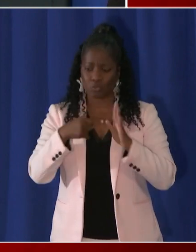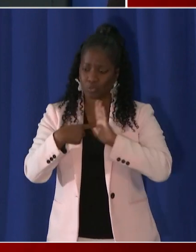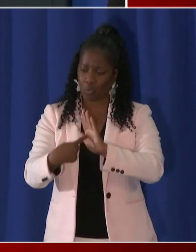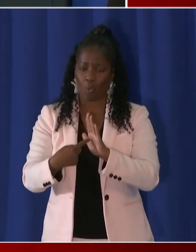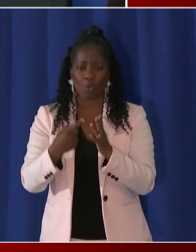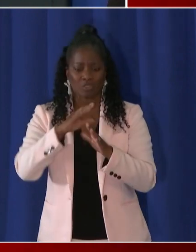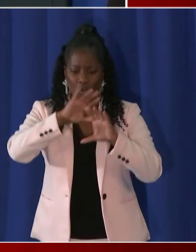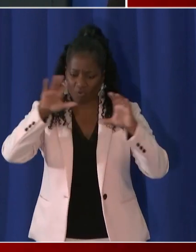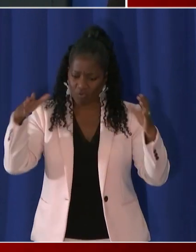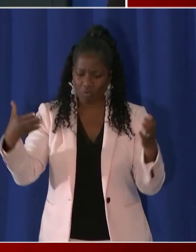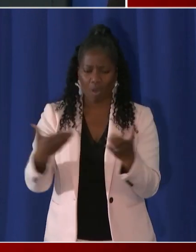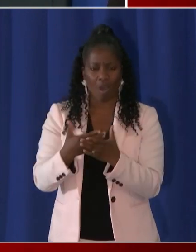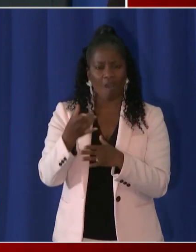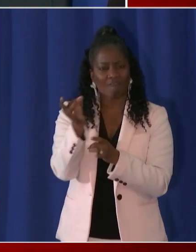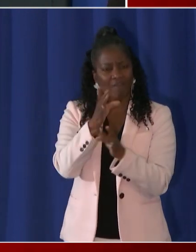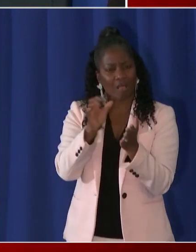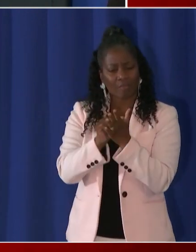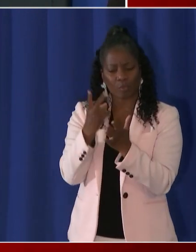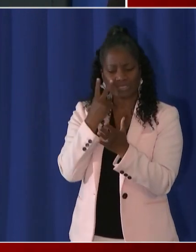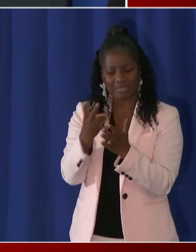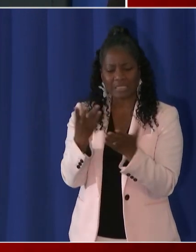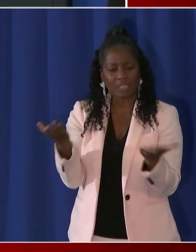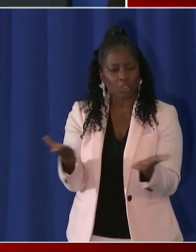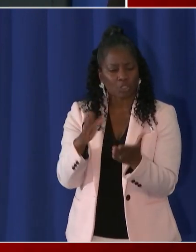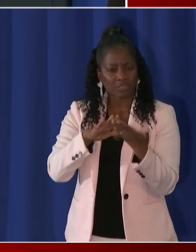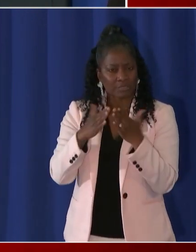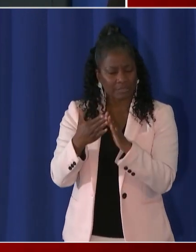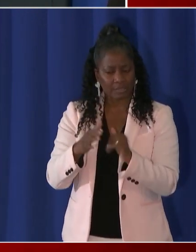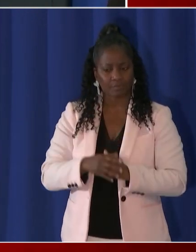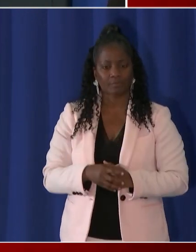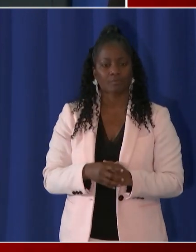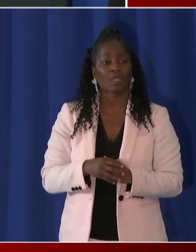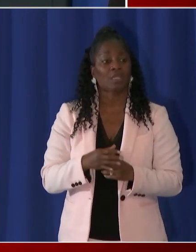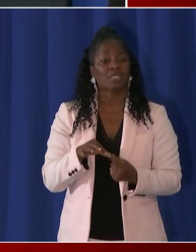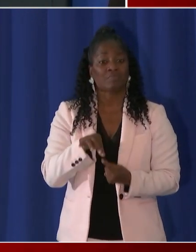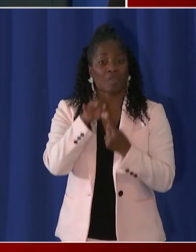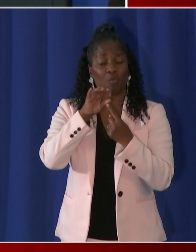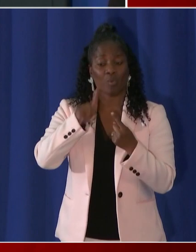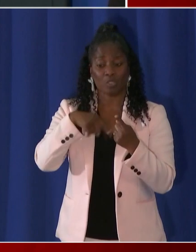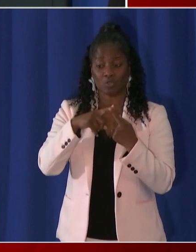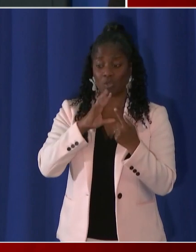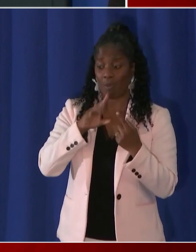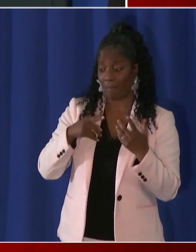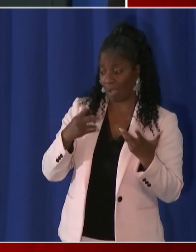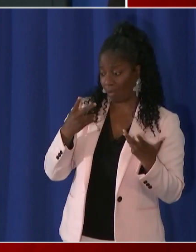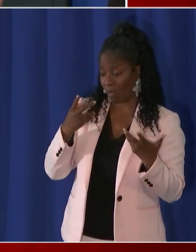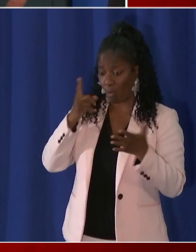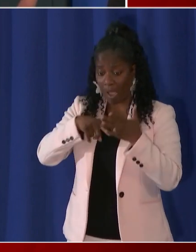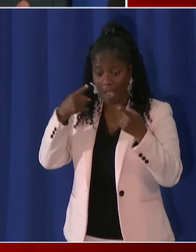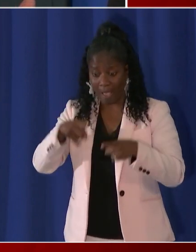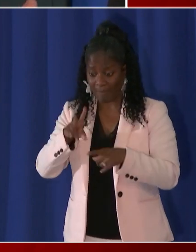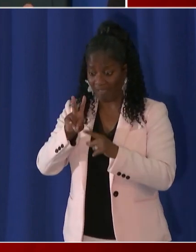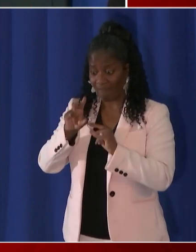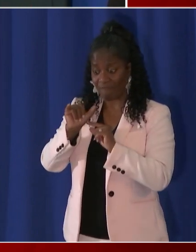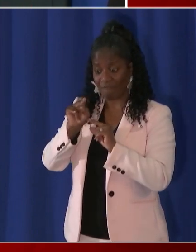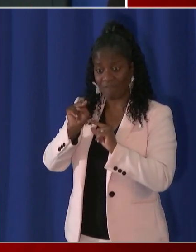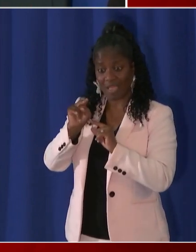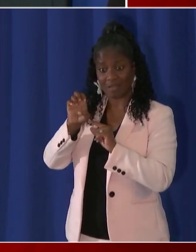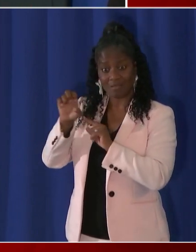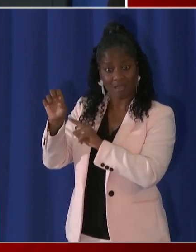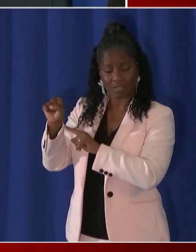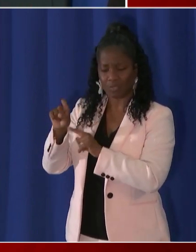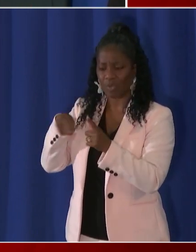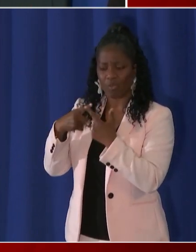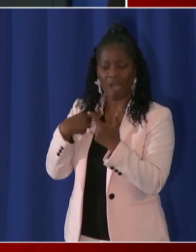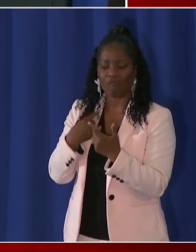overall violence that we're seeing in the city. Specifically, when you talk about what happened at Van Ness, I mean, you know, when you have a lone wolf